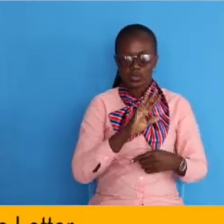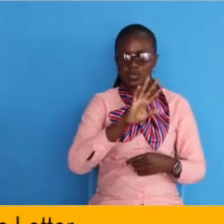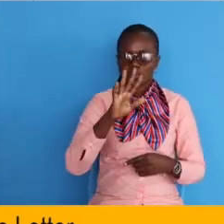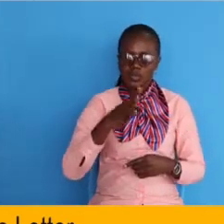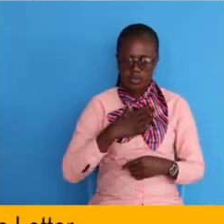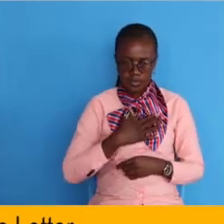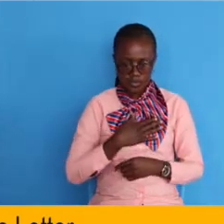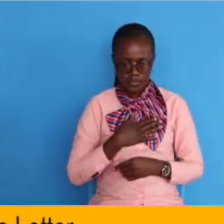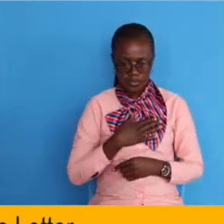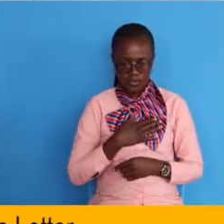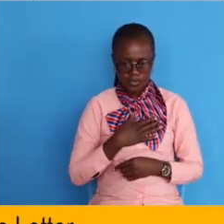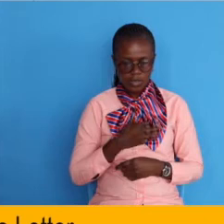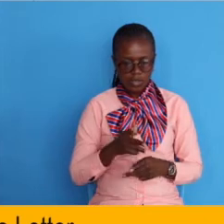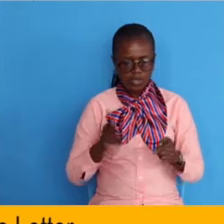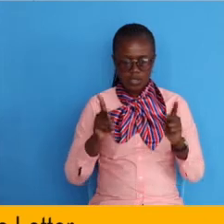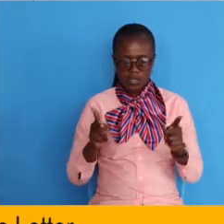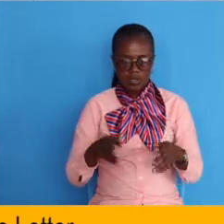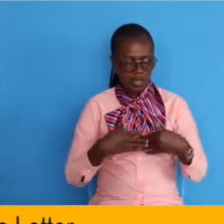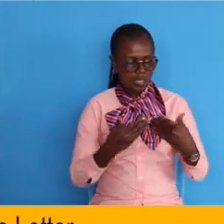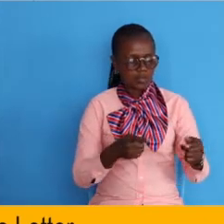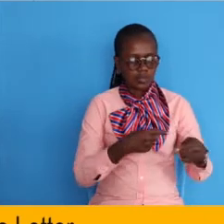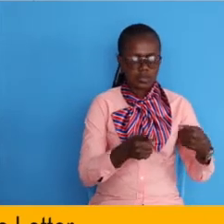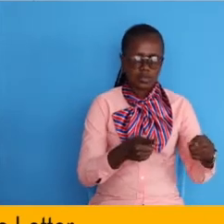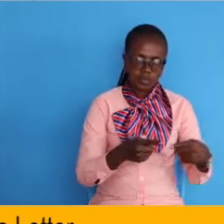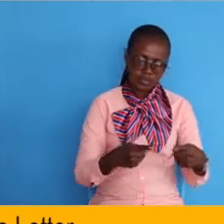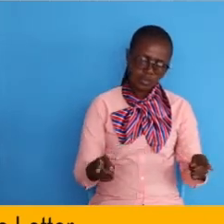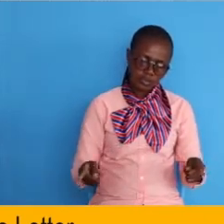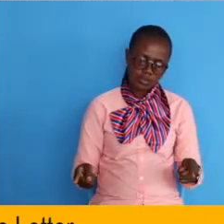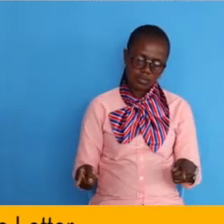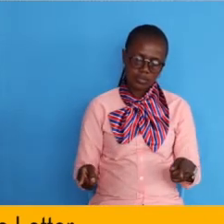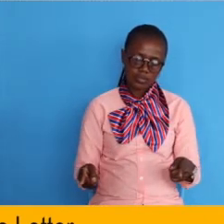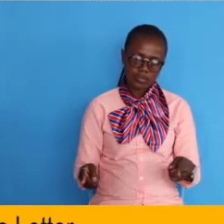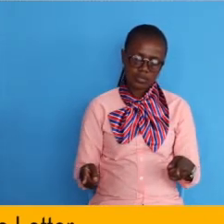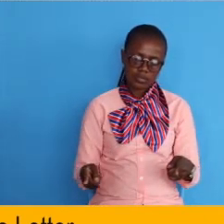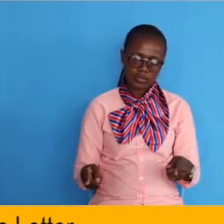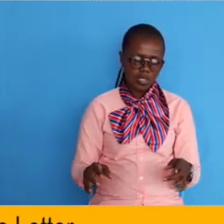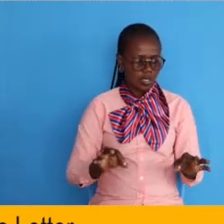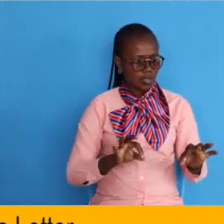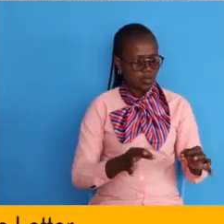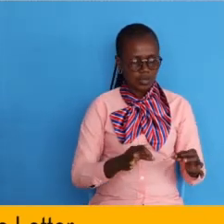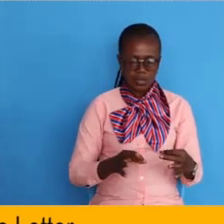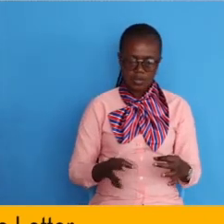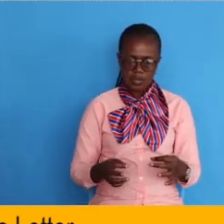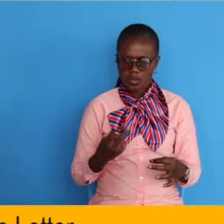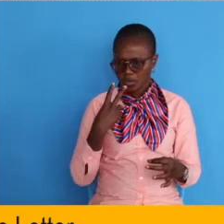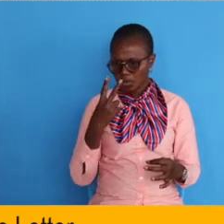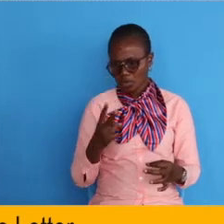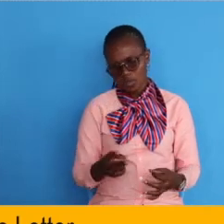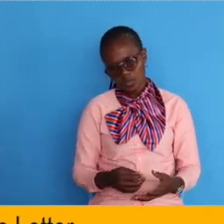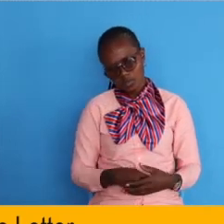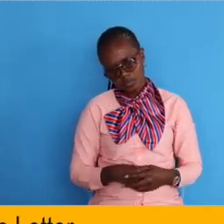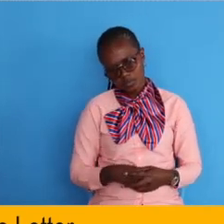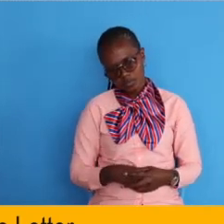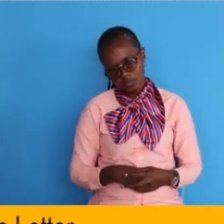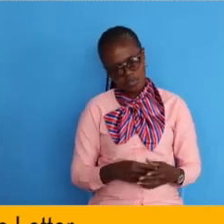And if there's no difference, now try to see how do they look like?